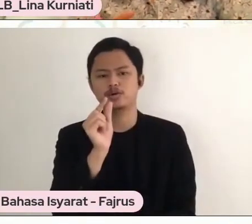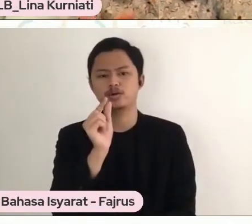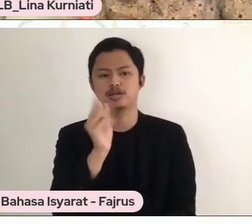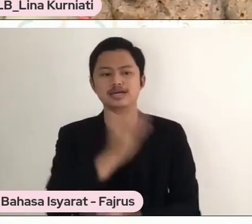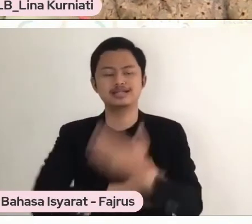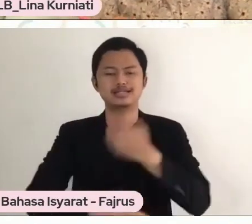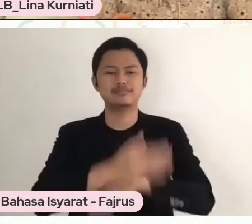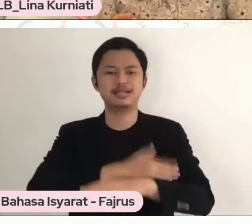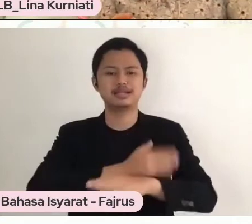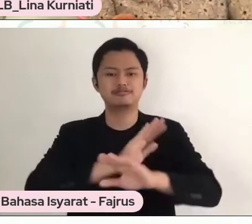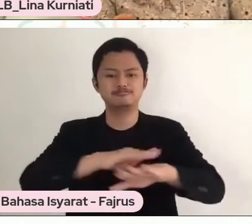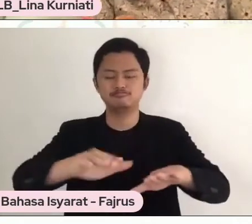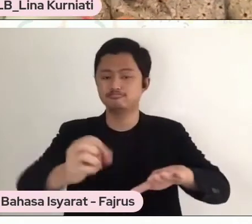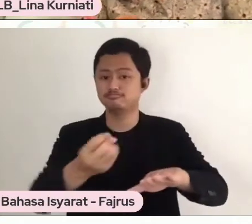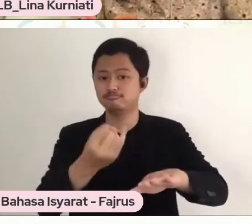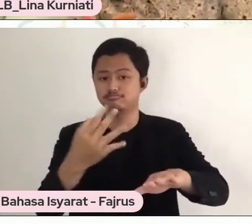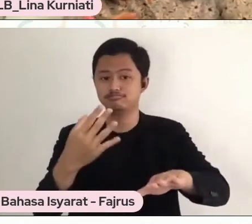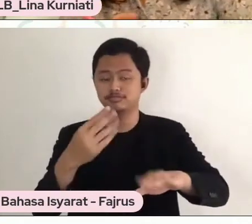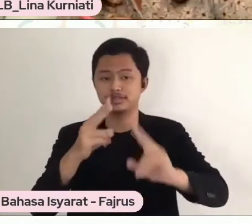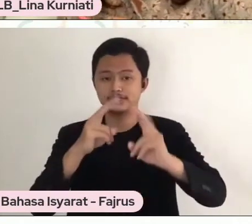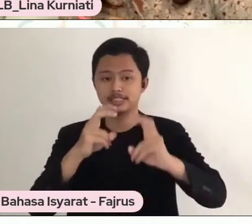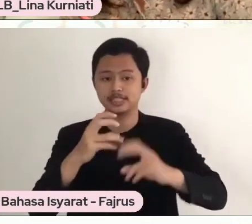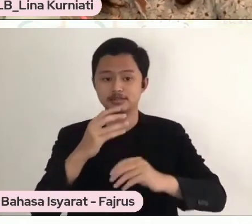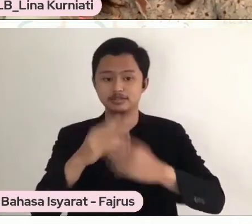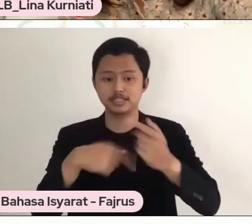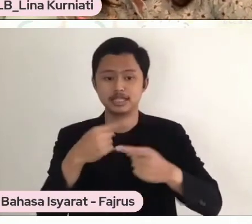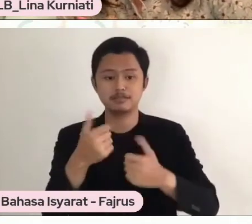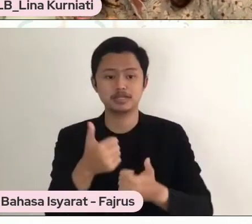disabilities? Can you tell us about that?